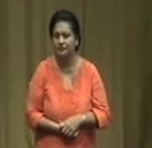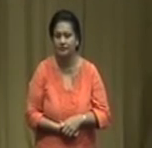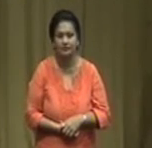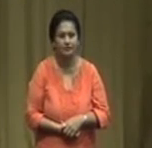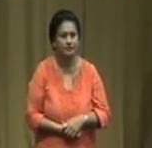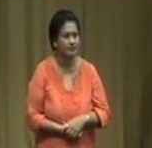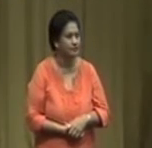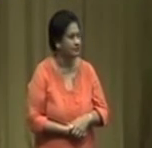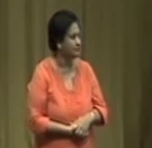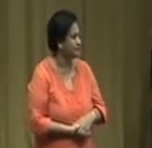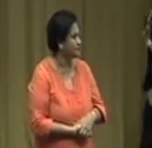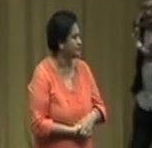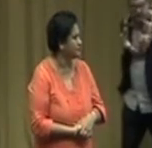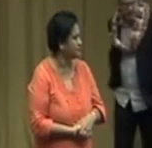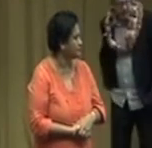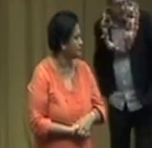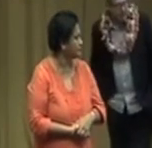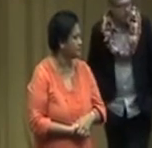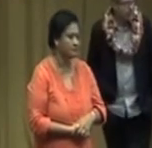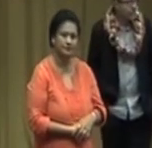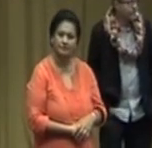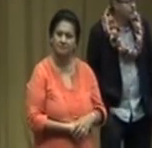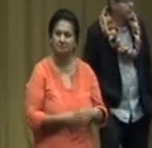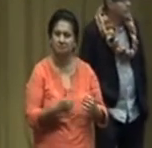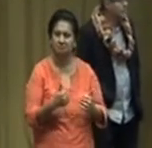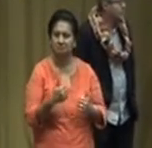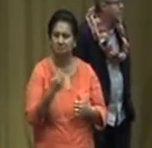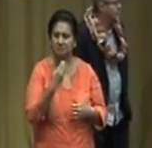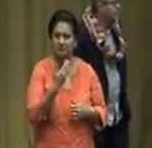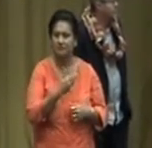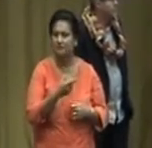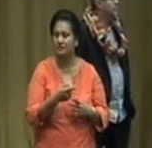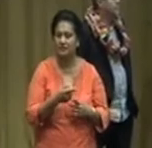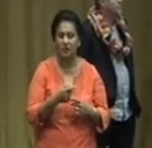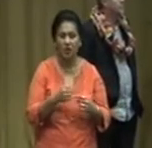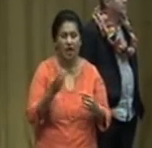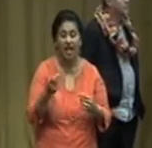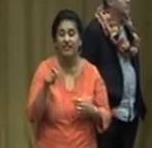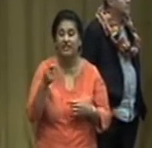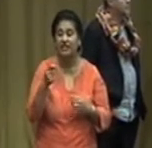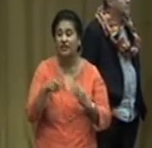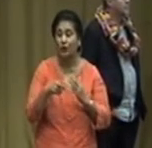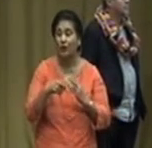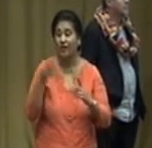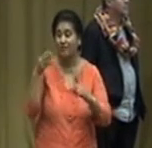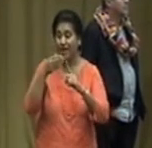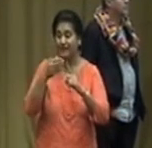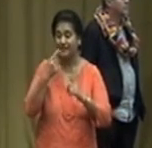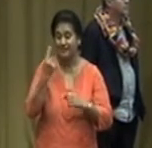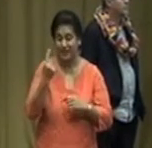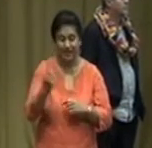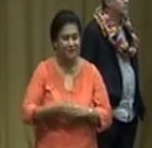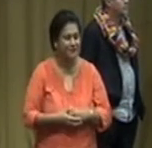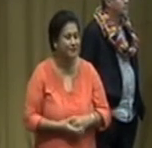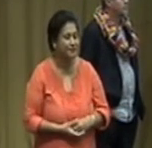So one of the things we always want in a keynote is to challenge our thinking, to give us creative and innovative ideas. I'm sure you agree with me that Wayne's delivered